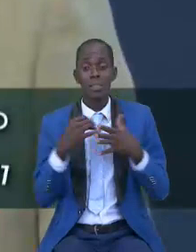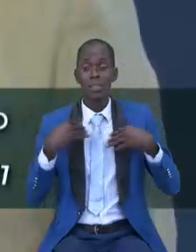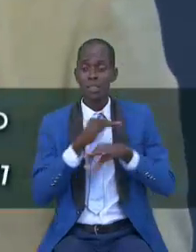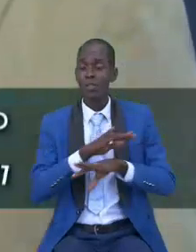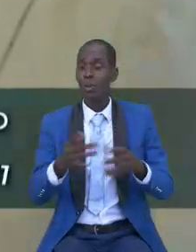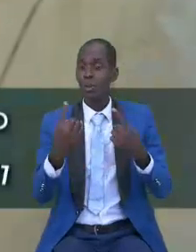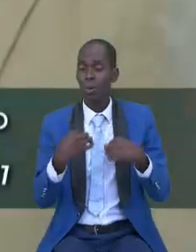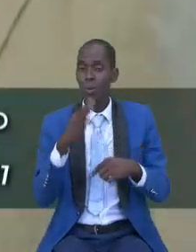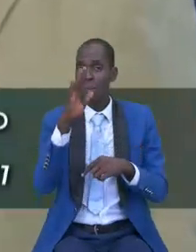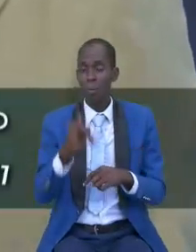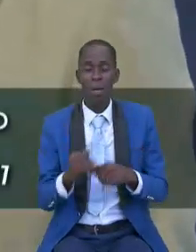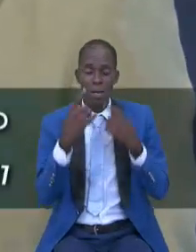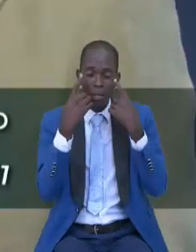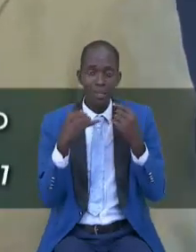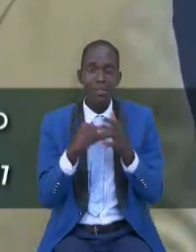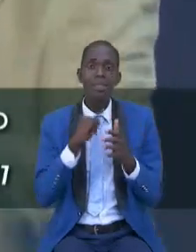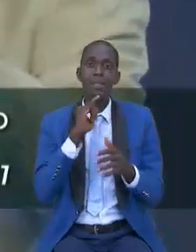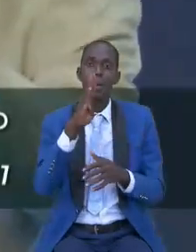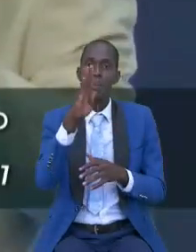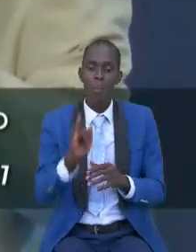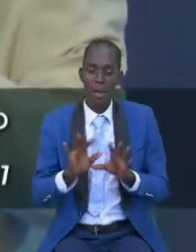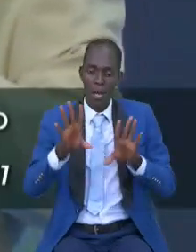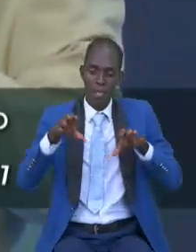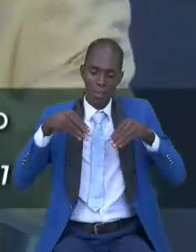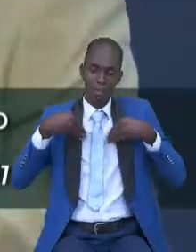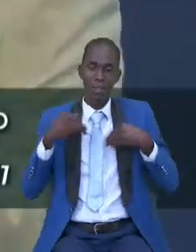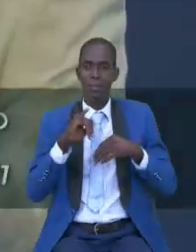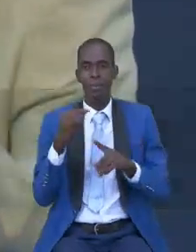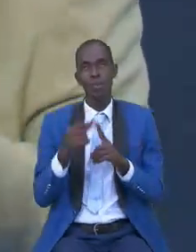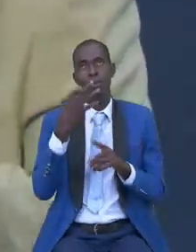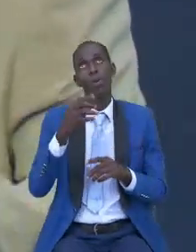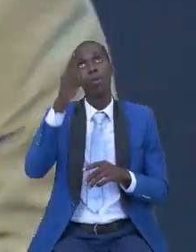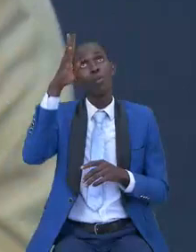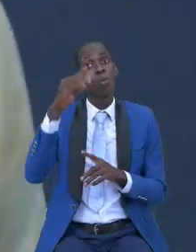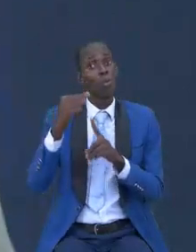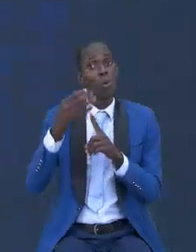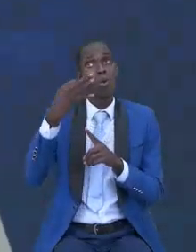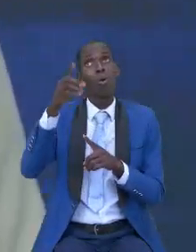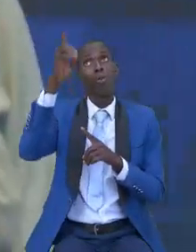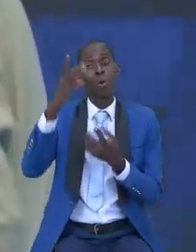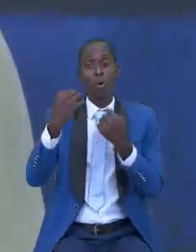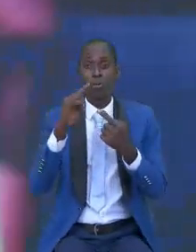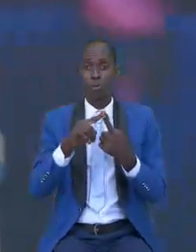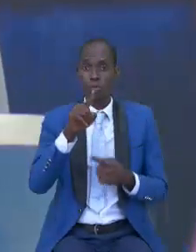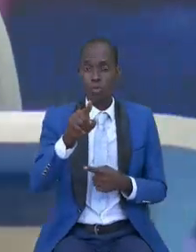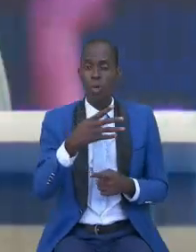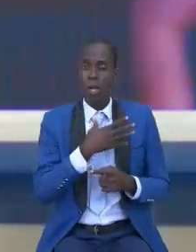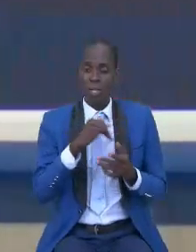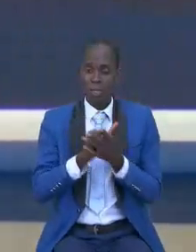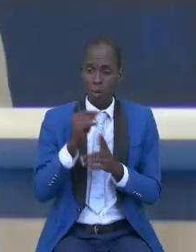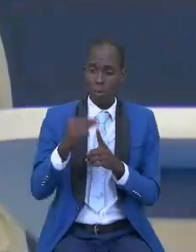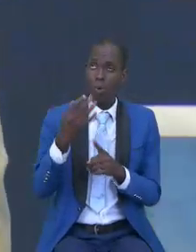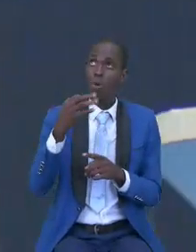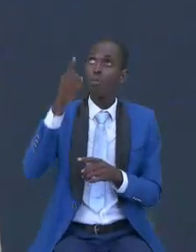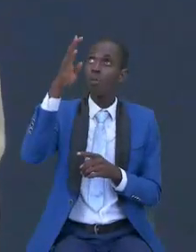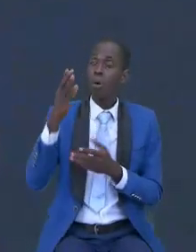by receiving the word of God. The word of God comes to you, and that word brings healing, and that